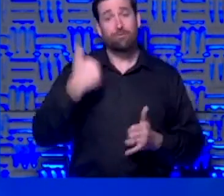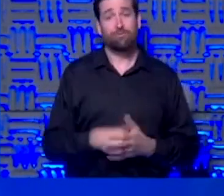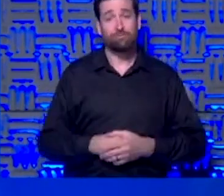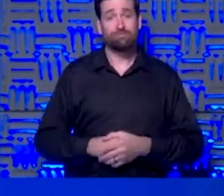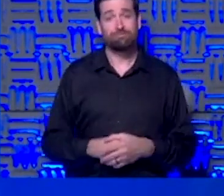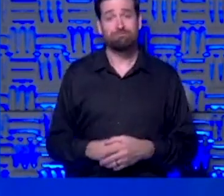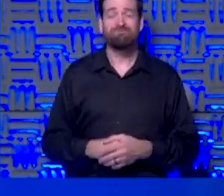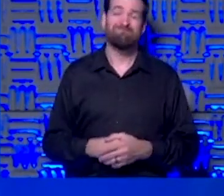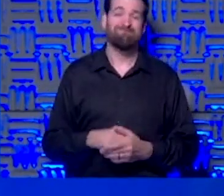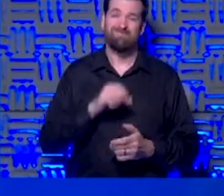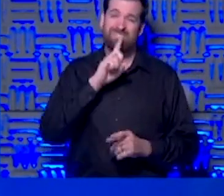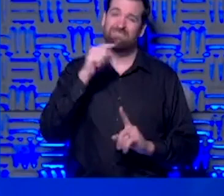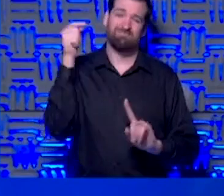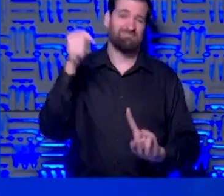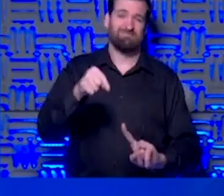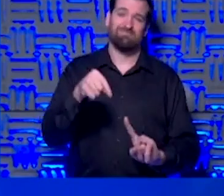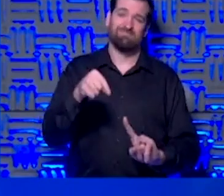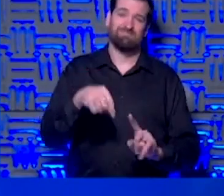that's really the key,